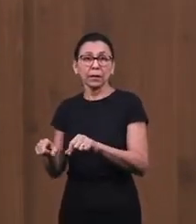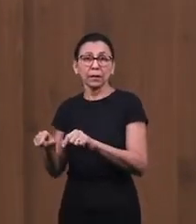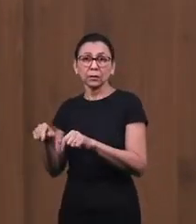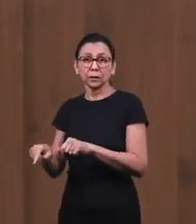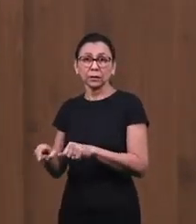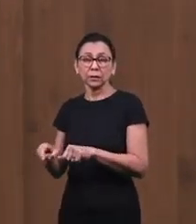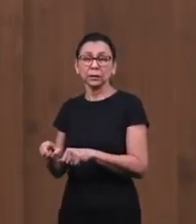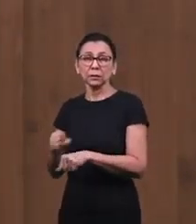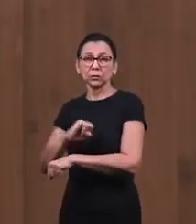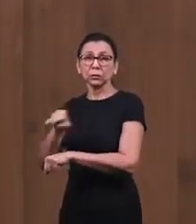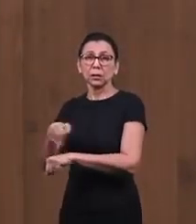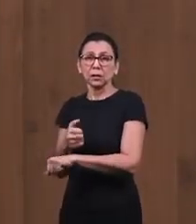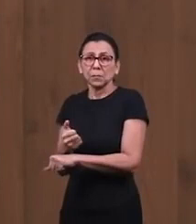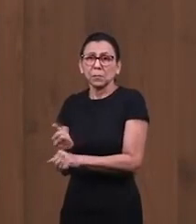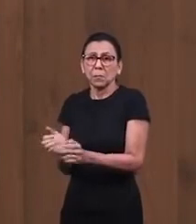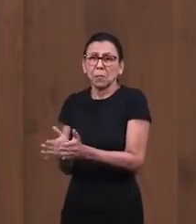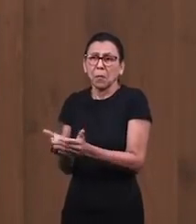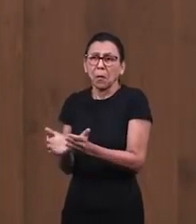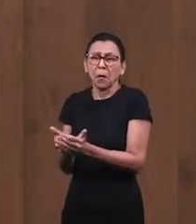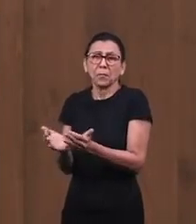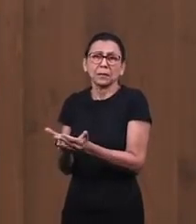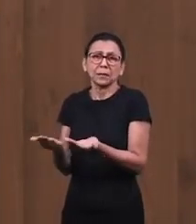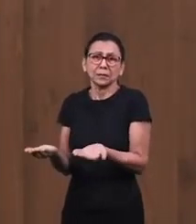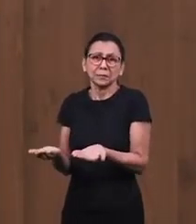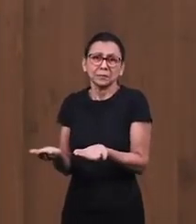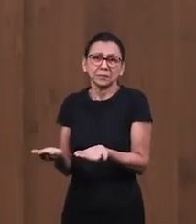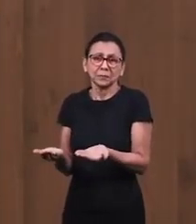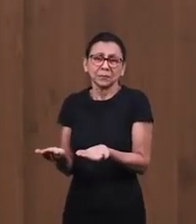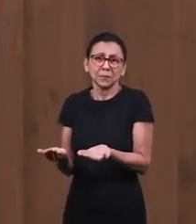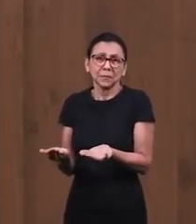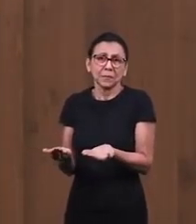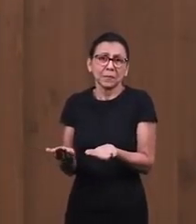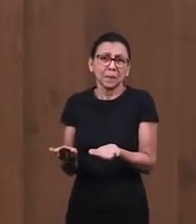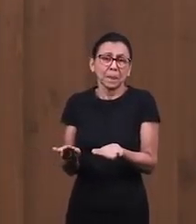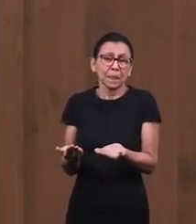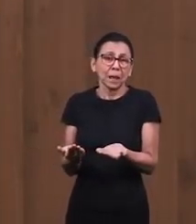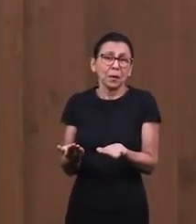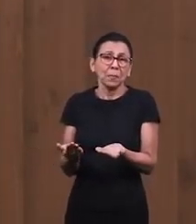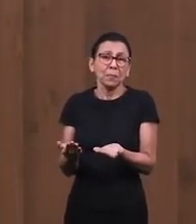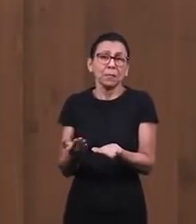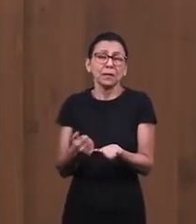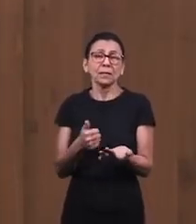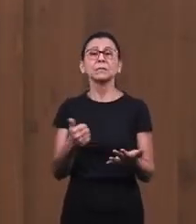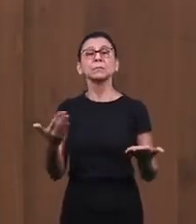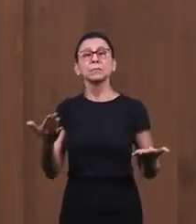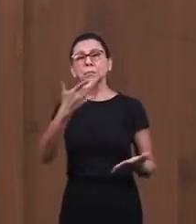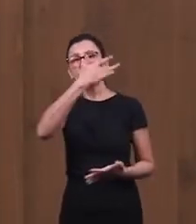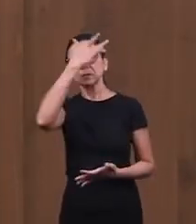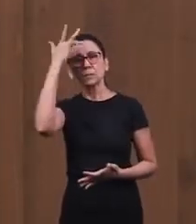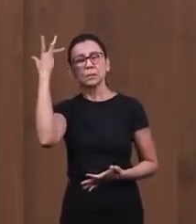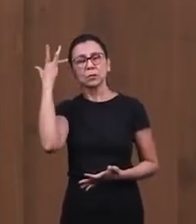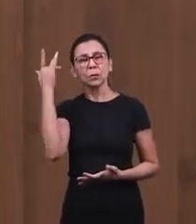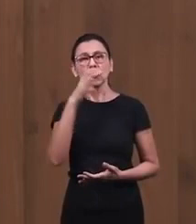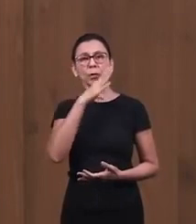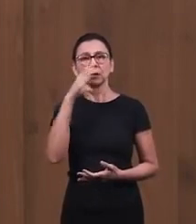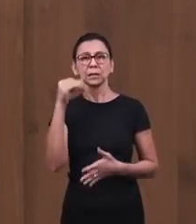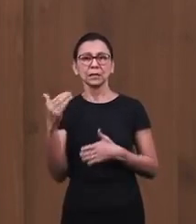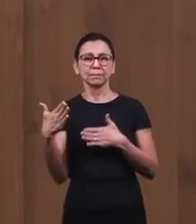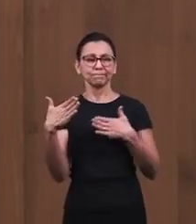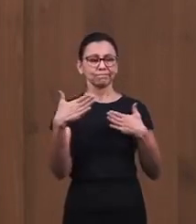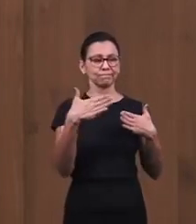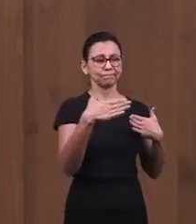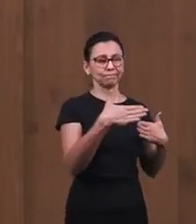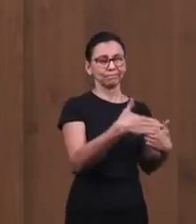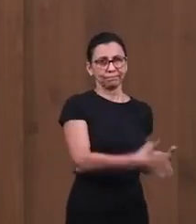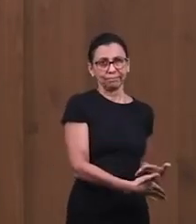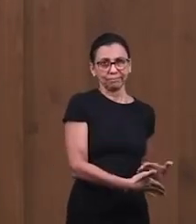were poor. Many are in church, but by their disobedience, by not giving